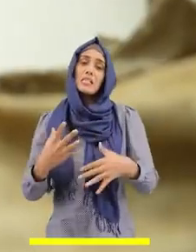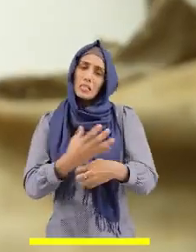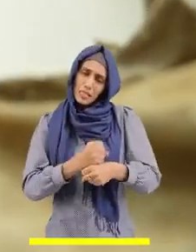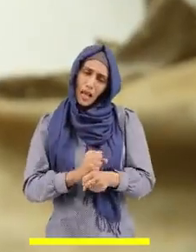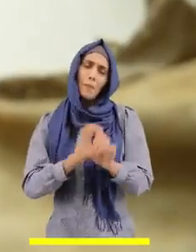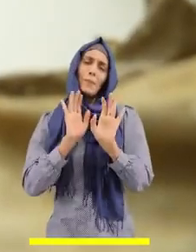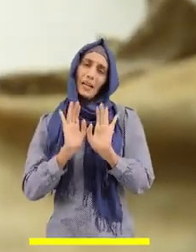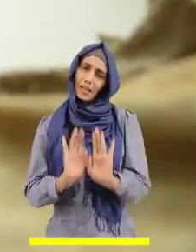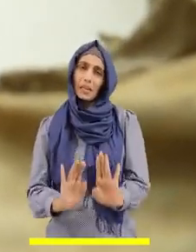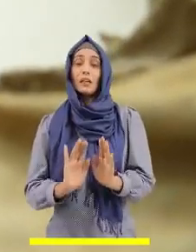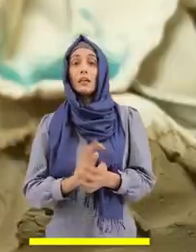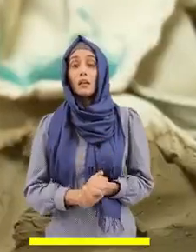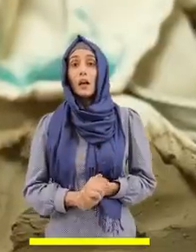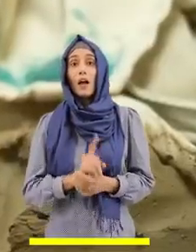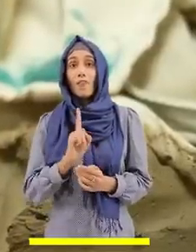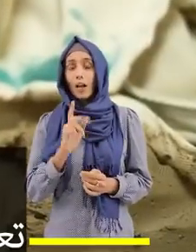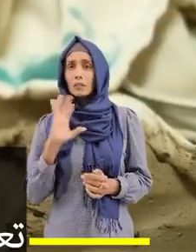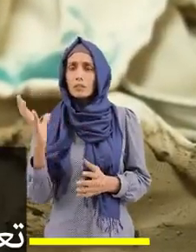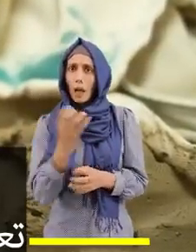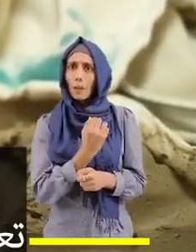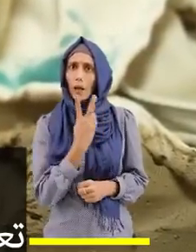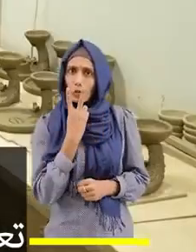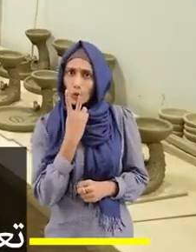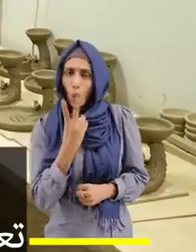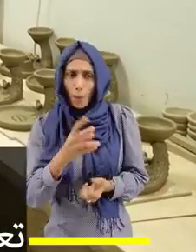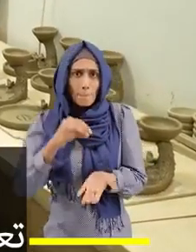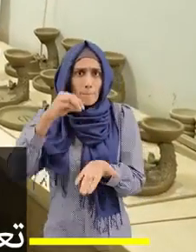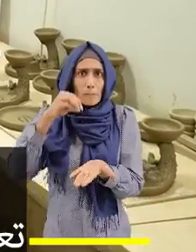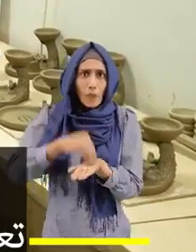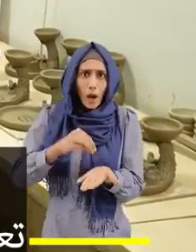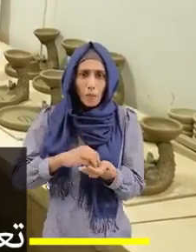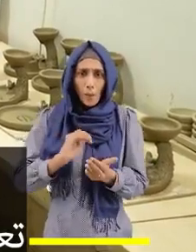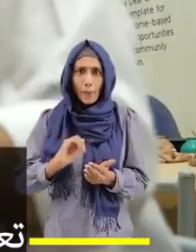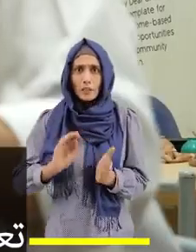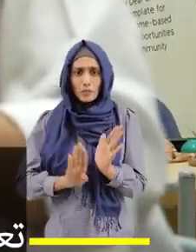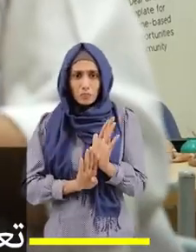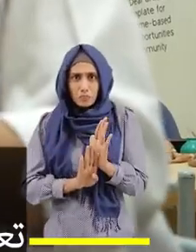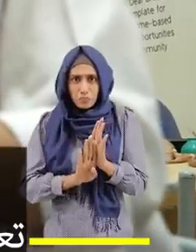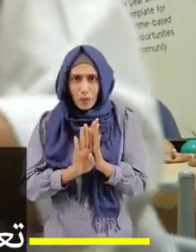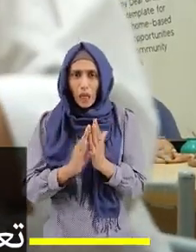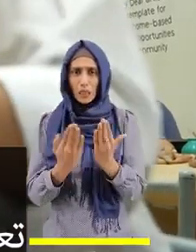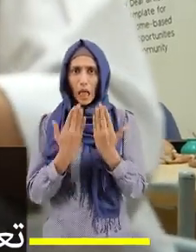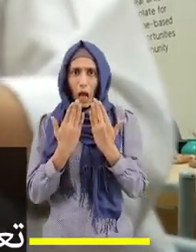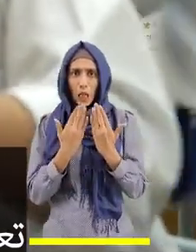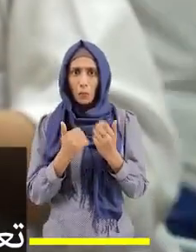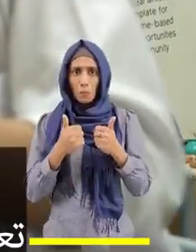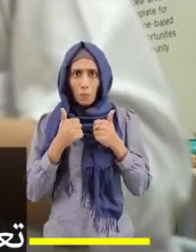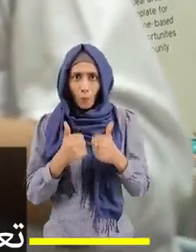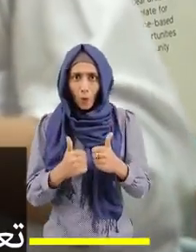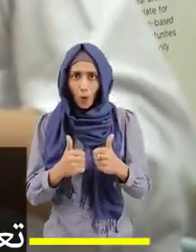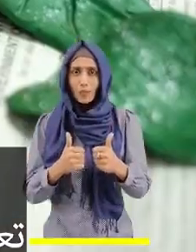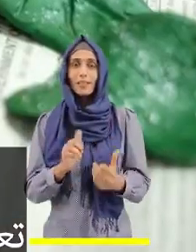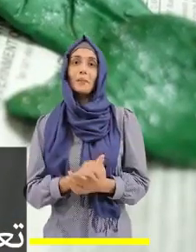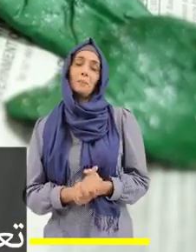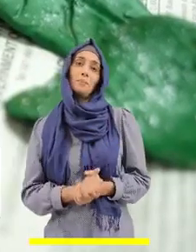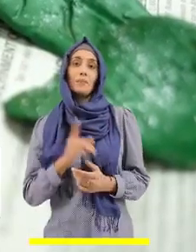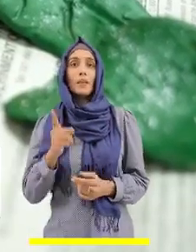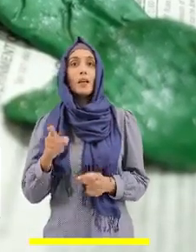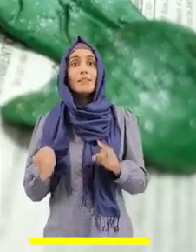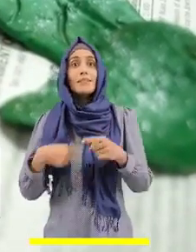some opposition. But once they saw the benefits that their children were gaining from getting an